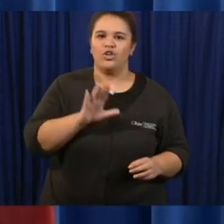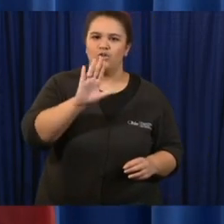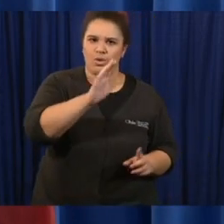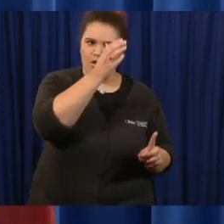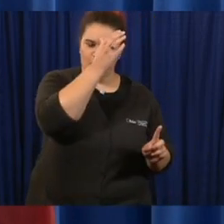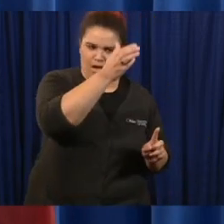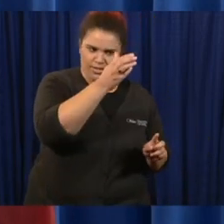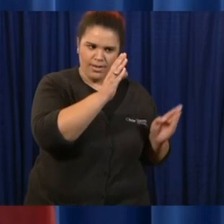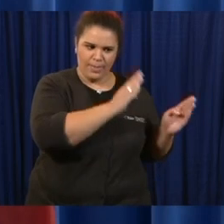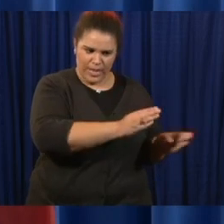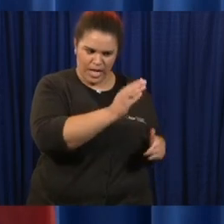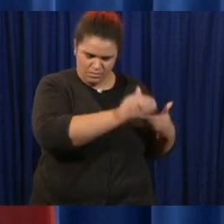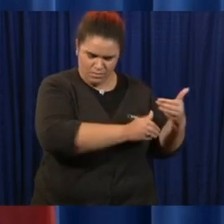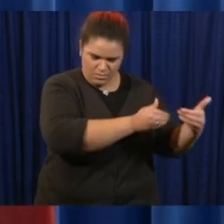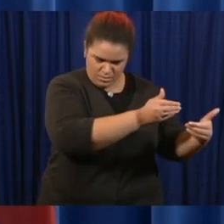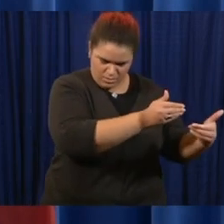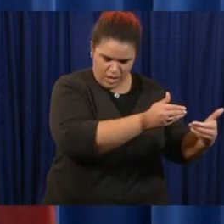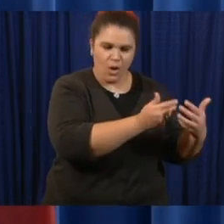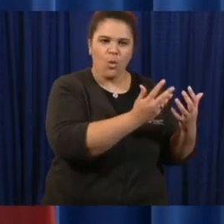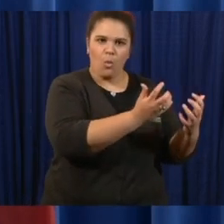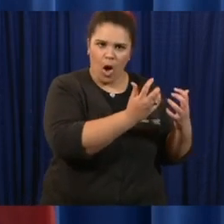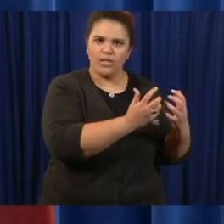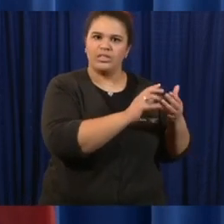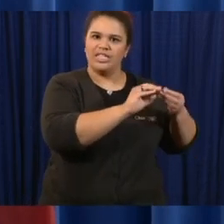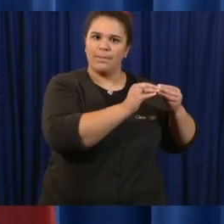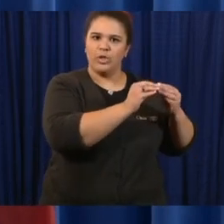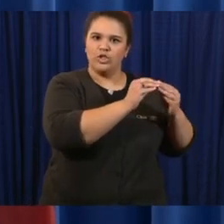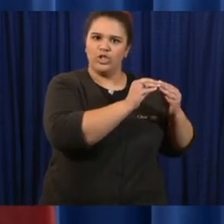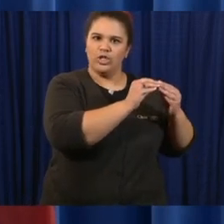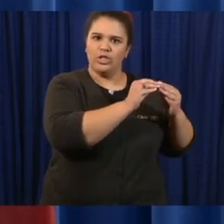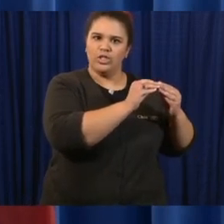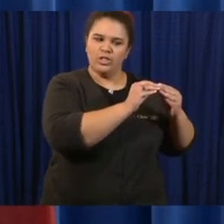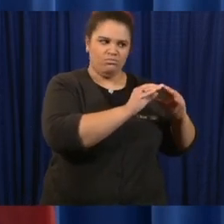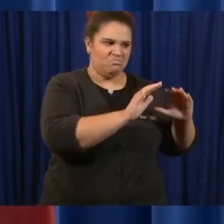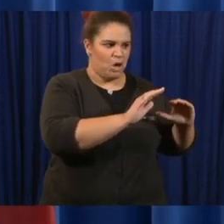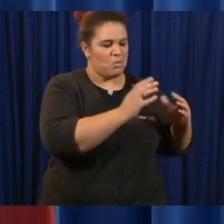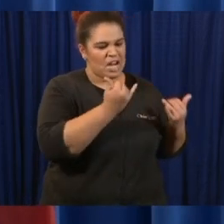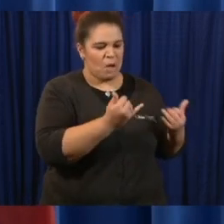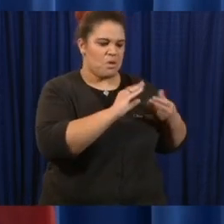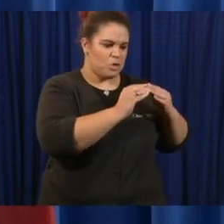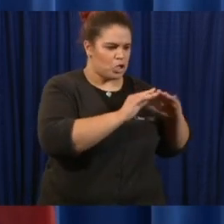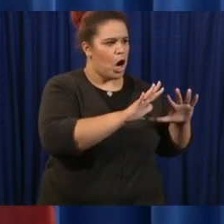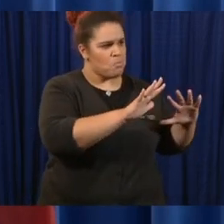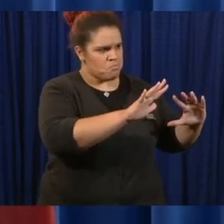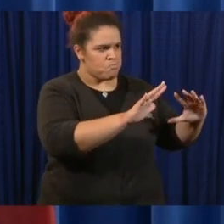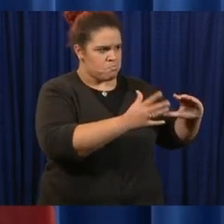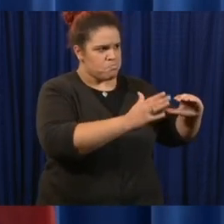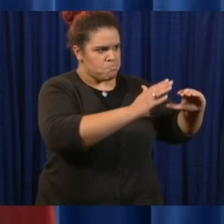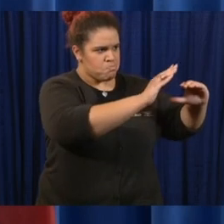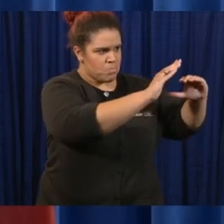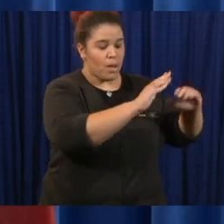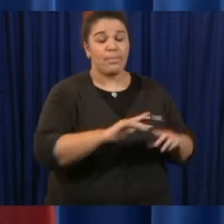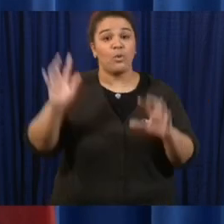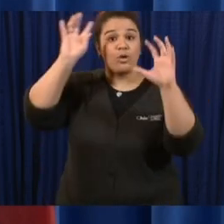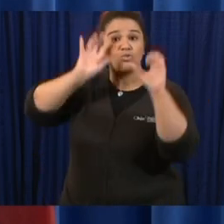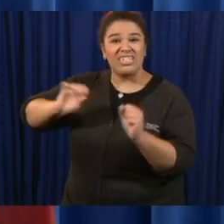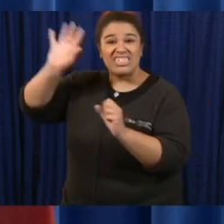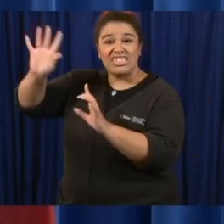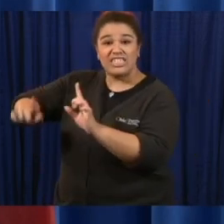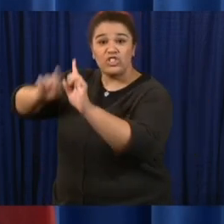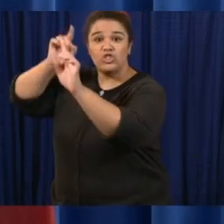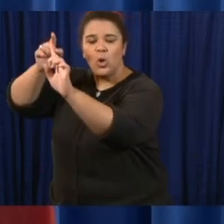reopening, we want to see a downward trajectory of positive tests? For the average Ohioan, are we any place close to